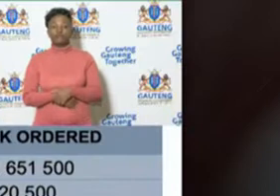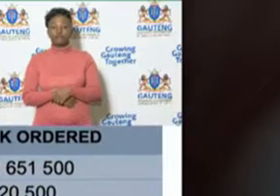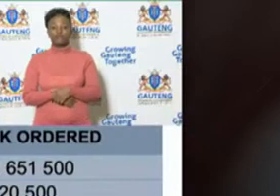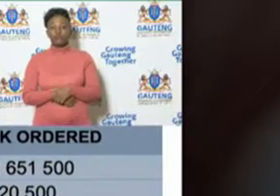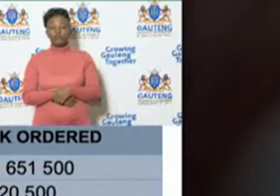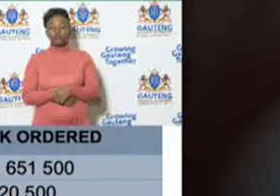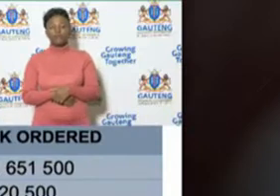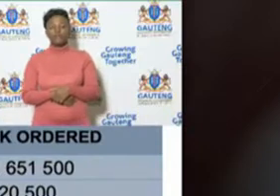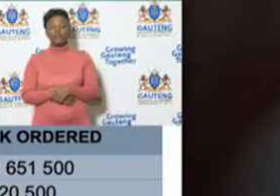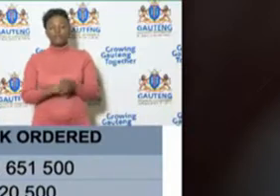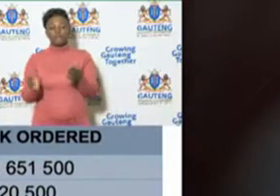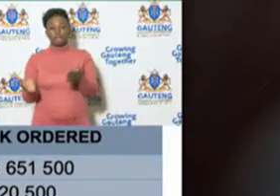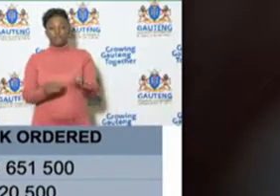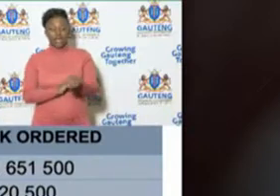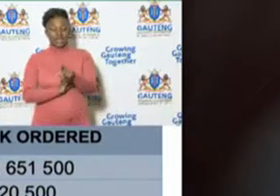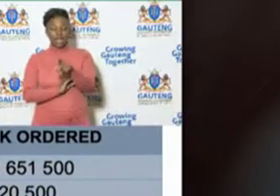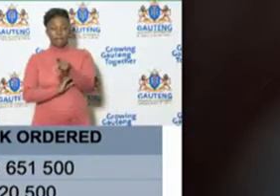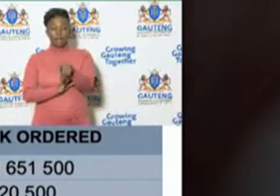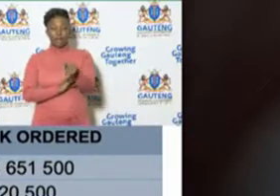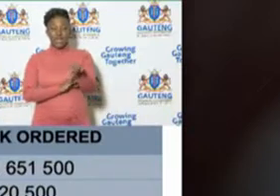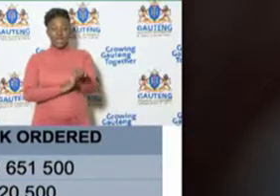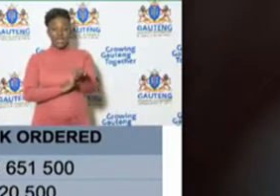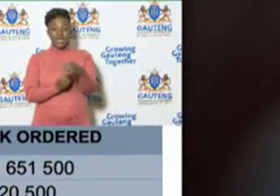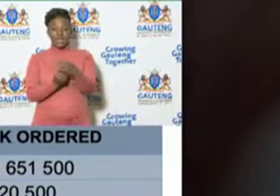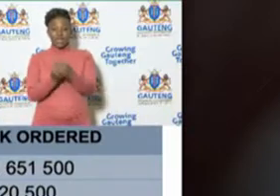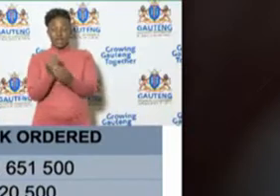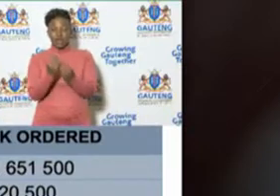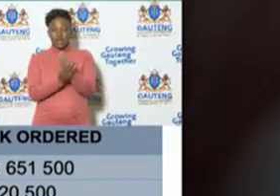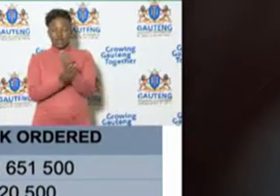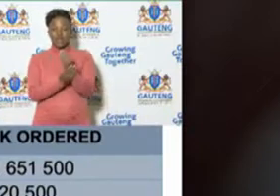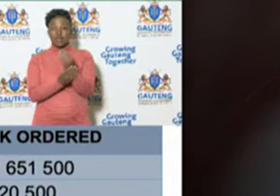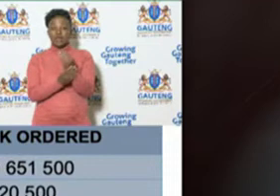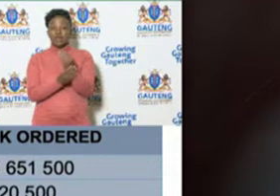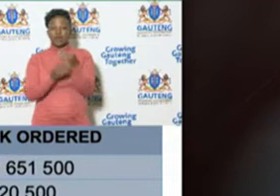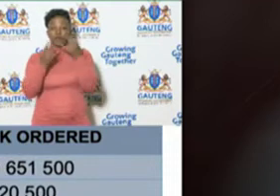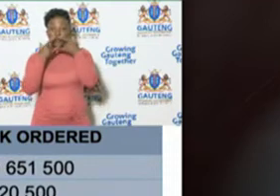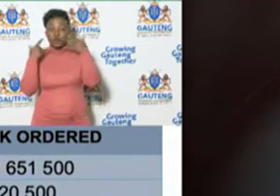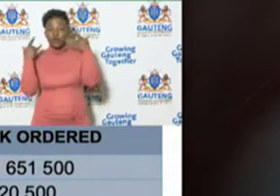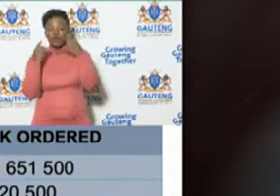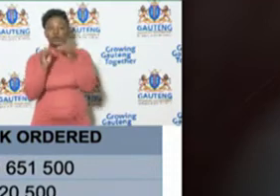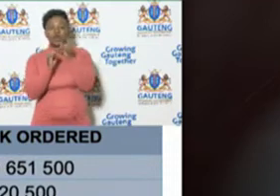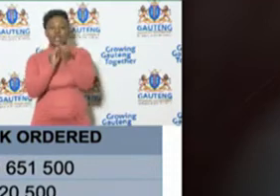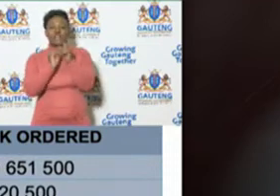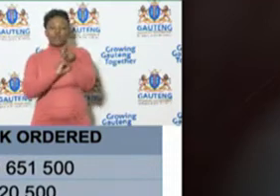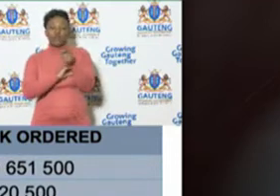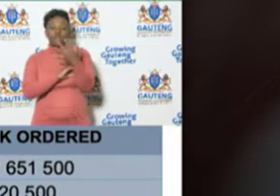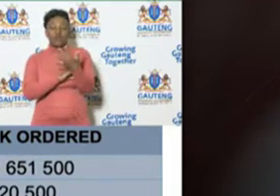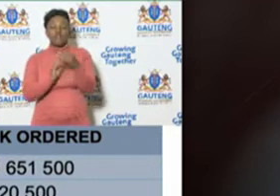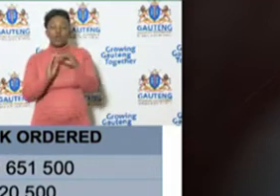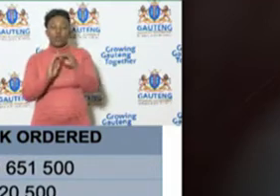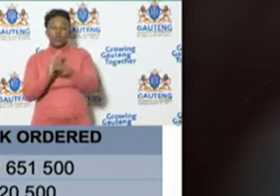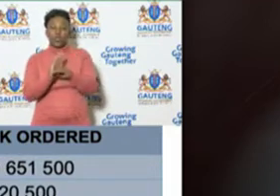Our PPE stock, you would see it there, it was 11.4 million. It has gone down to 11.2